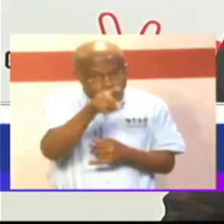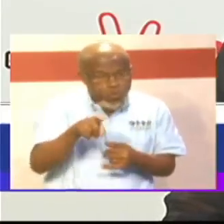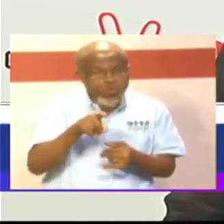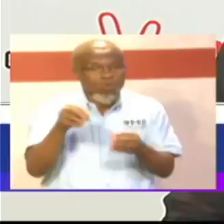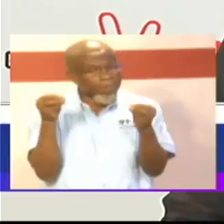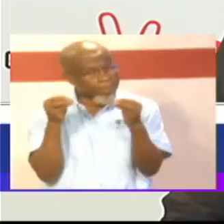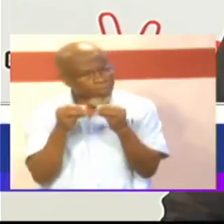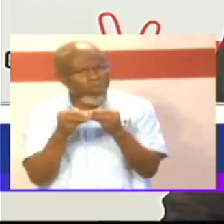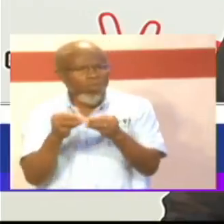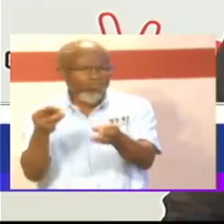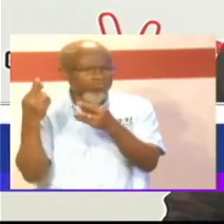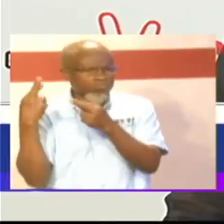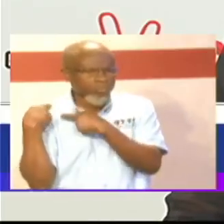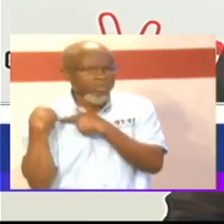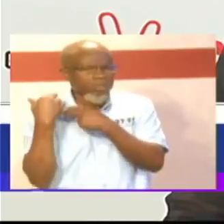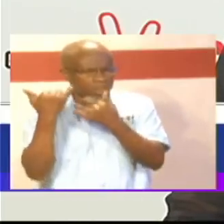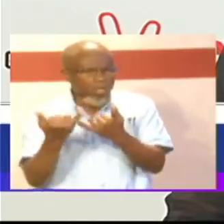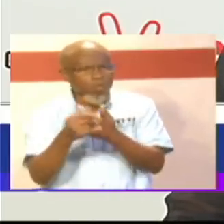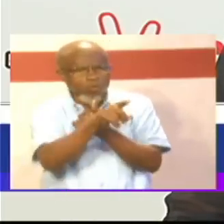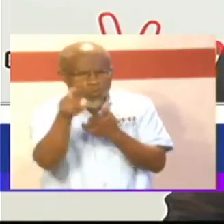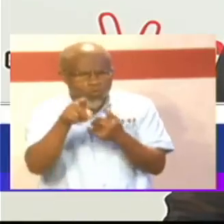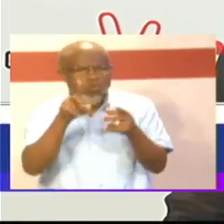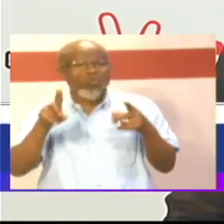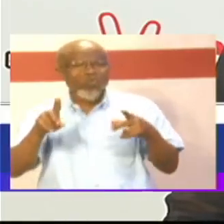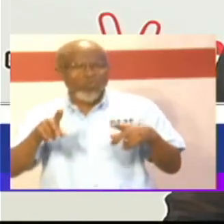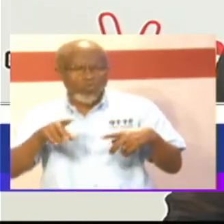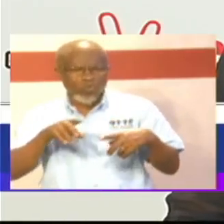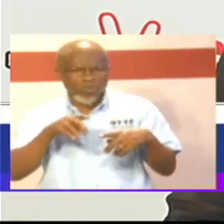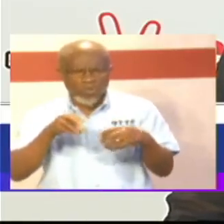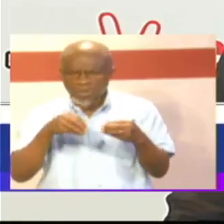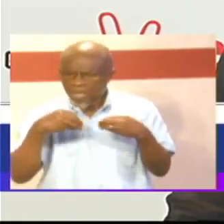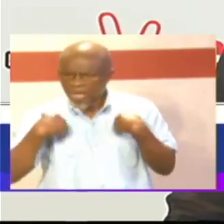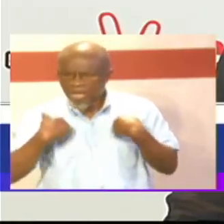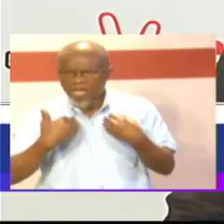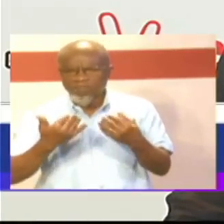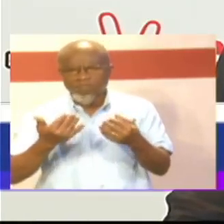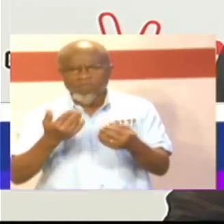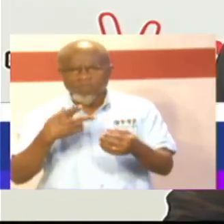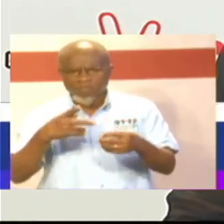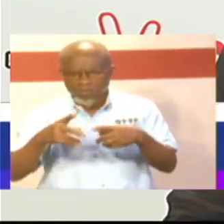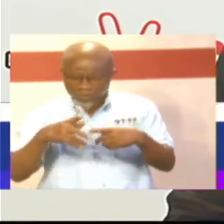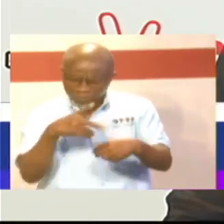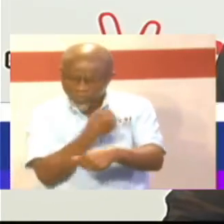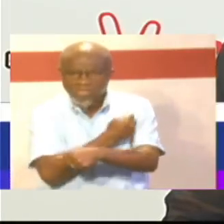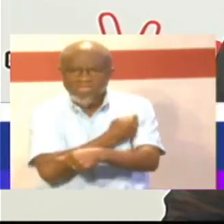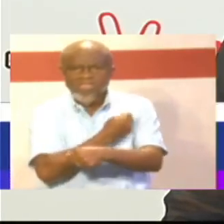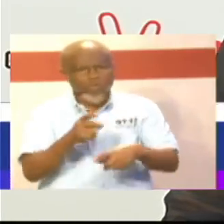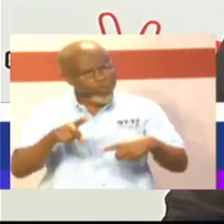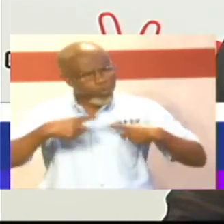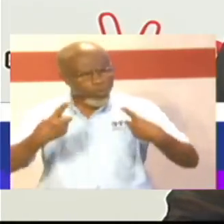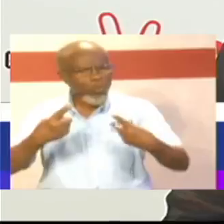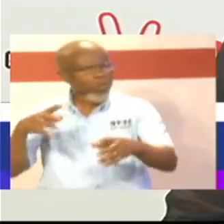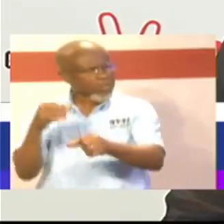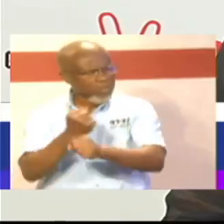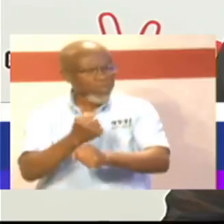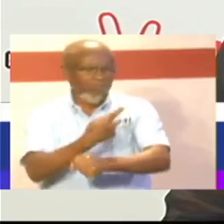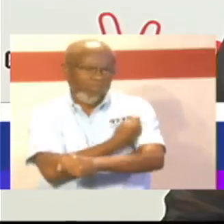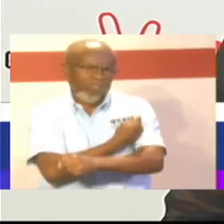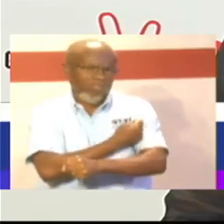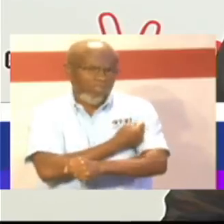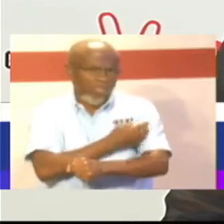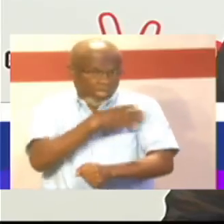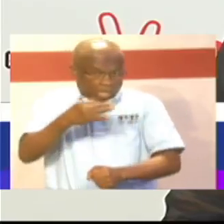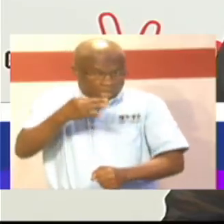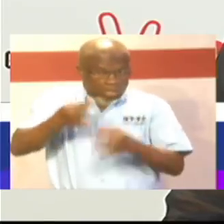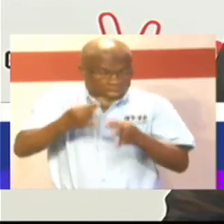please take up the offer that the Ministry of Health continues to provide regarding vaccinations. And also, if you do